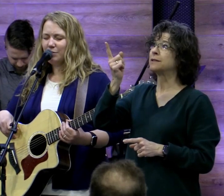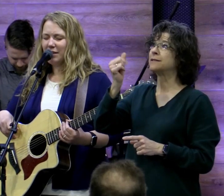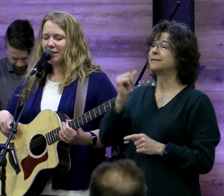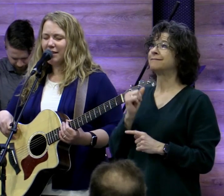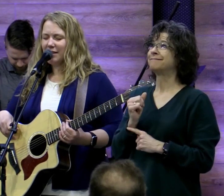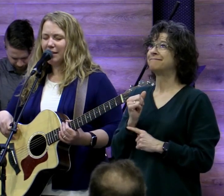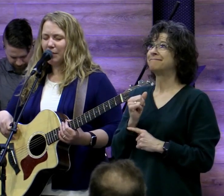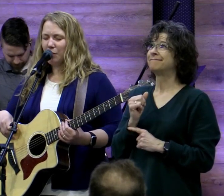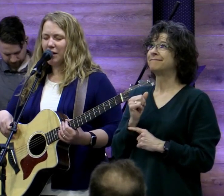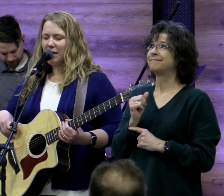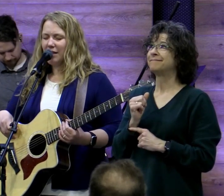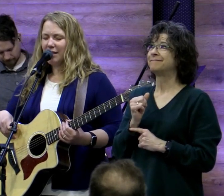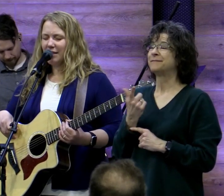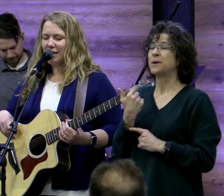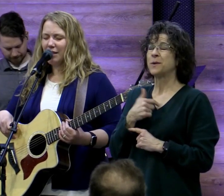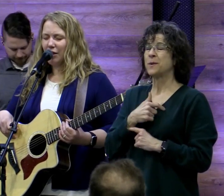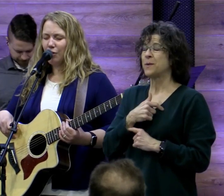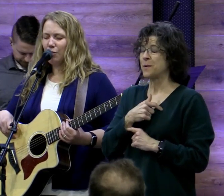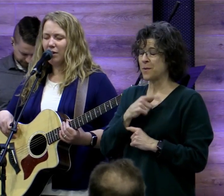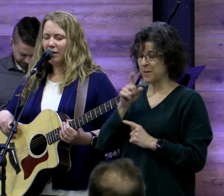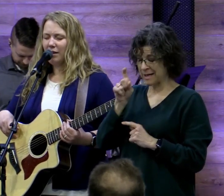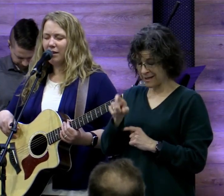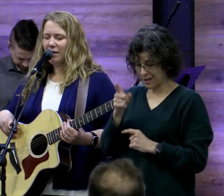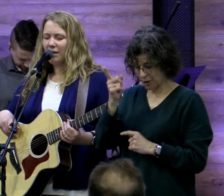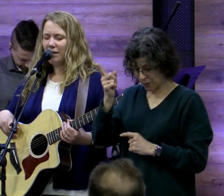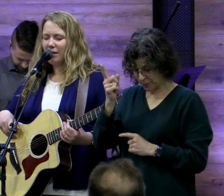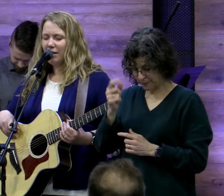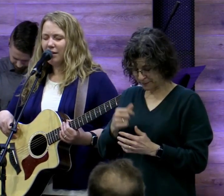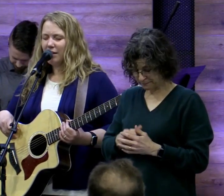nothing we can say except that we need you.